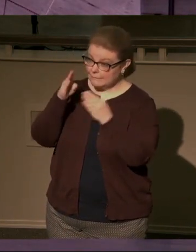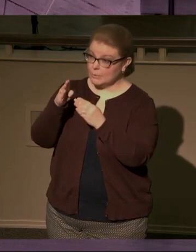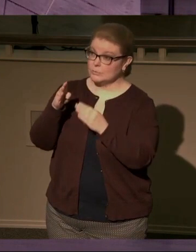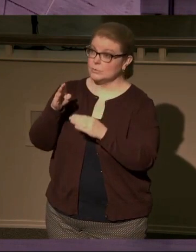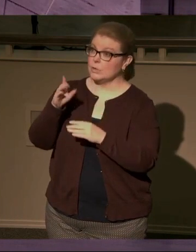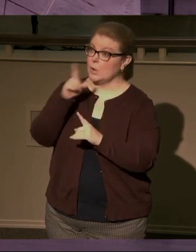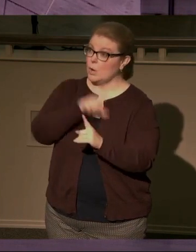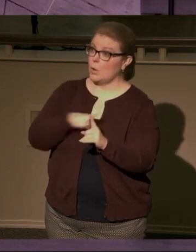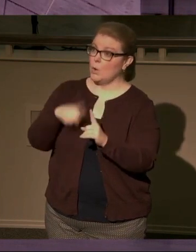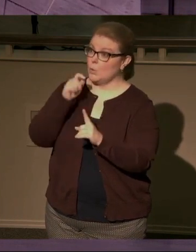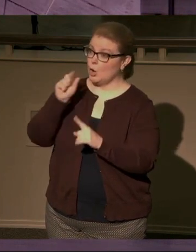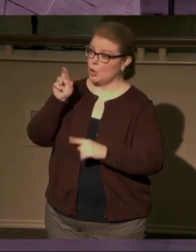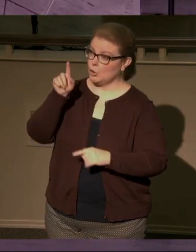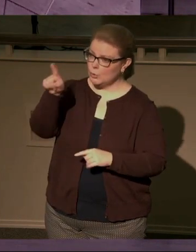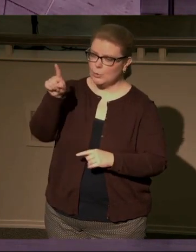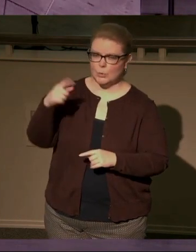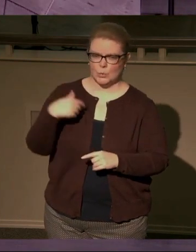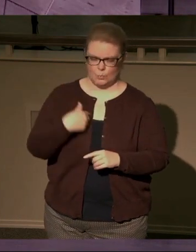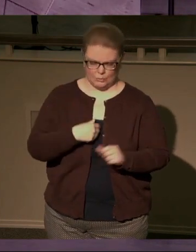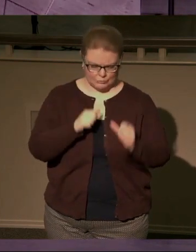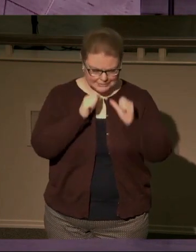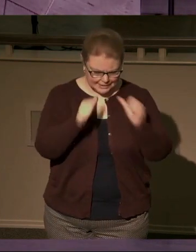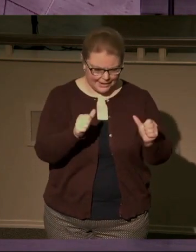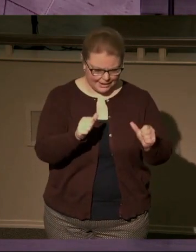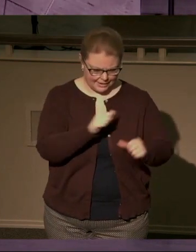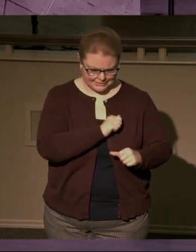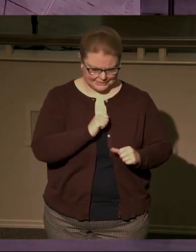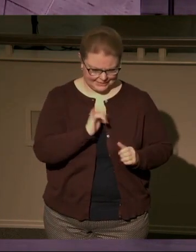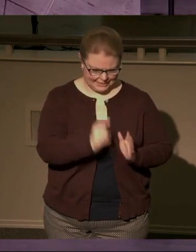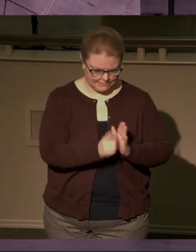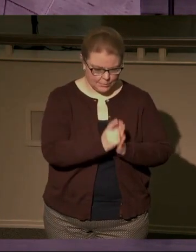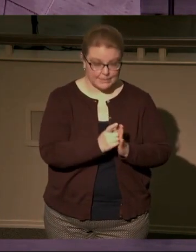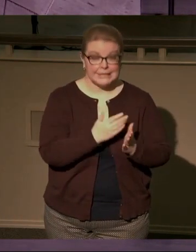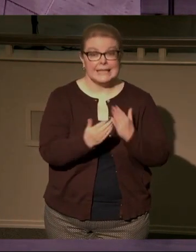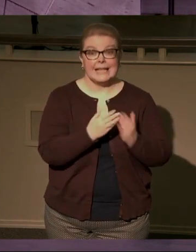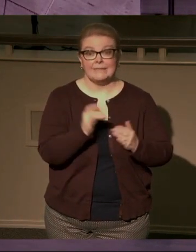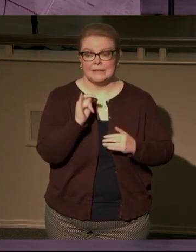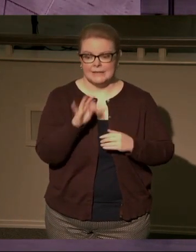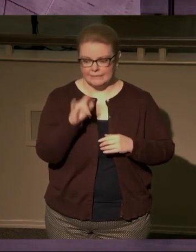we are denying ourselves in those moments, even when our kids make us look bad.